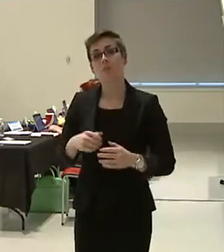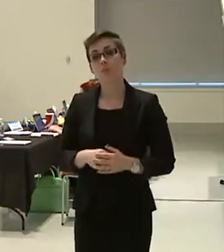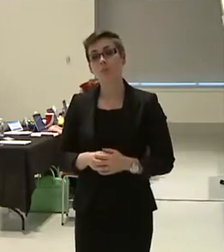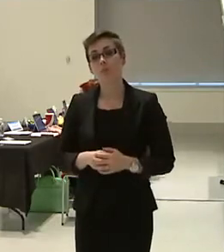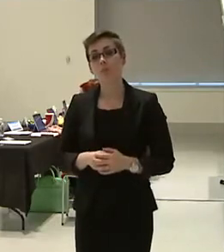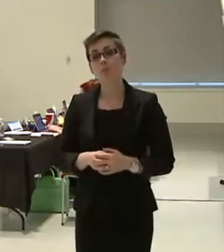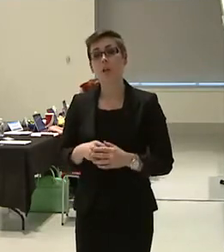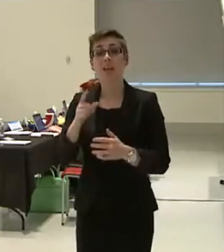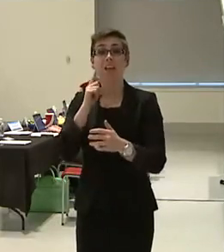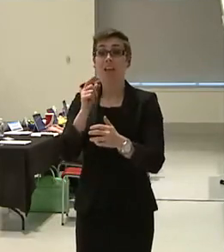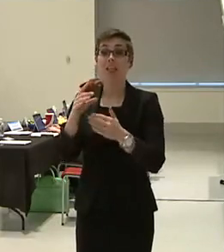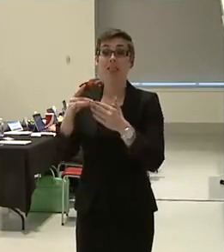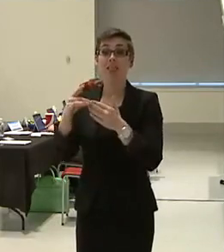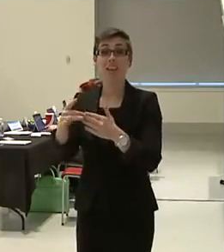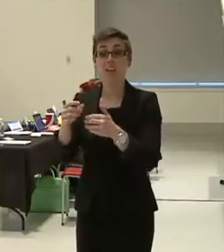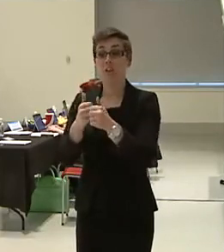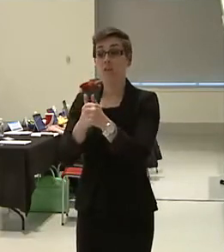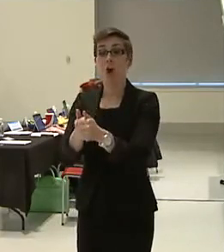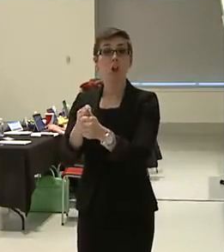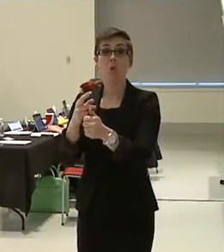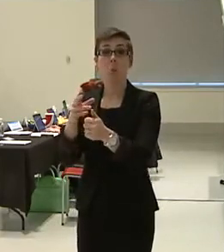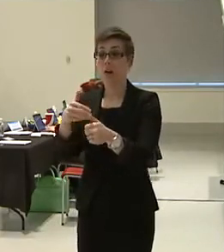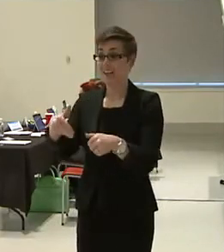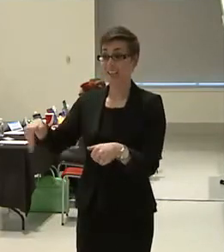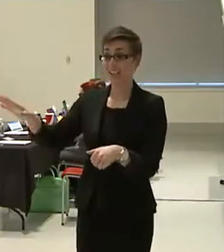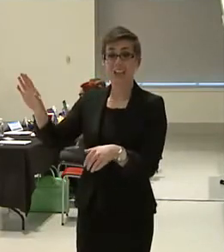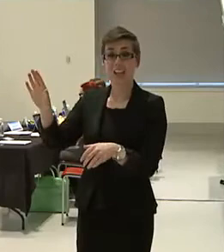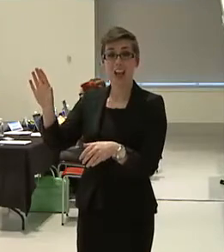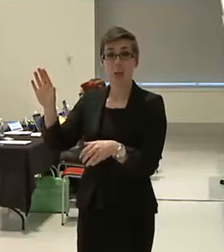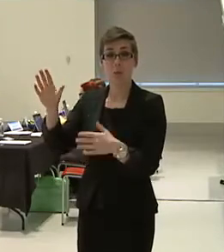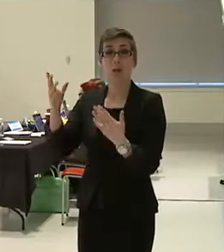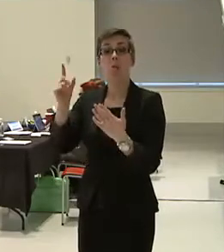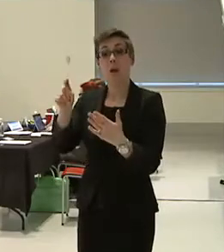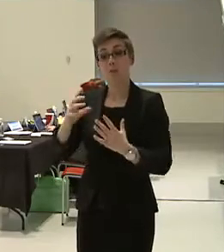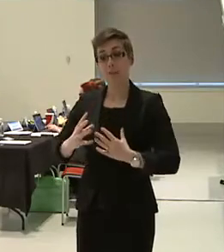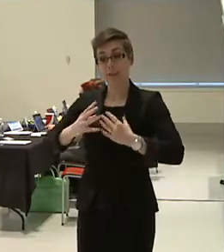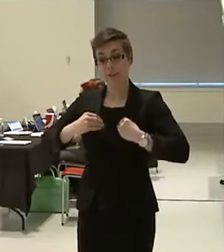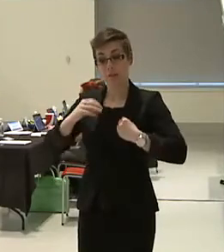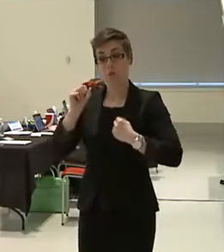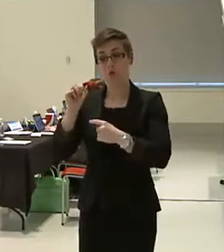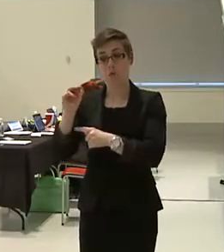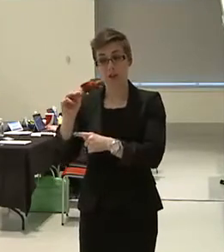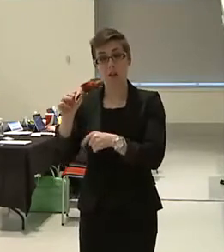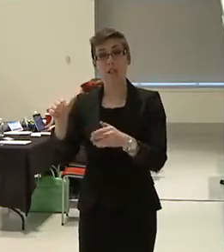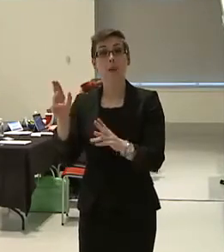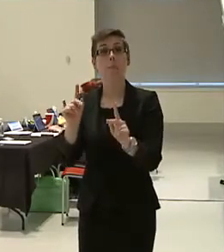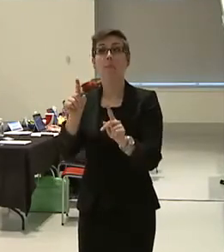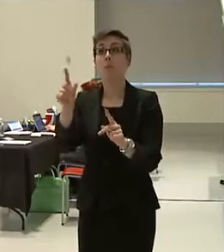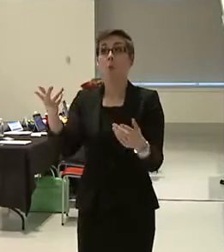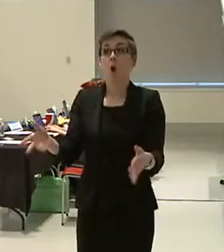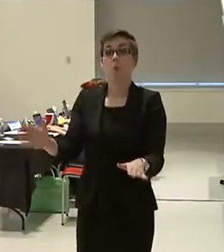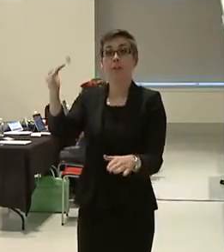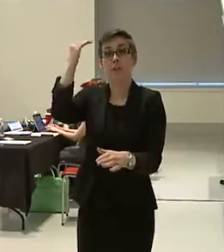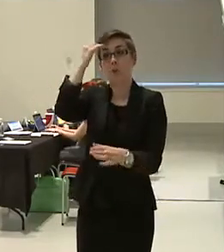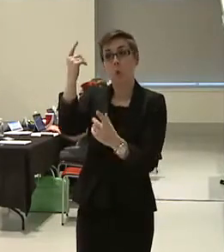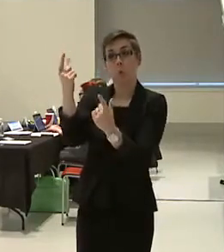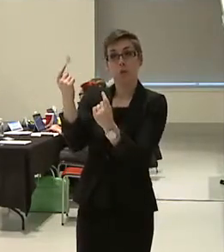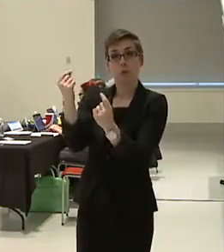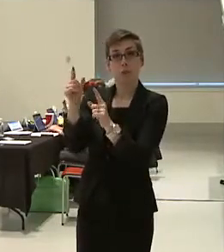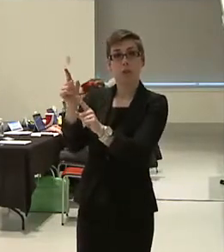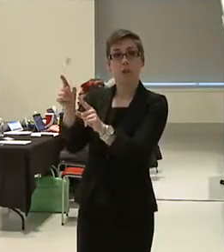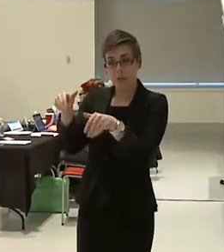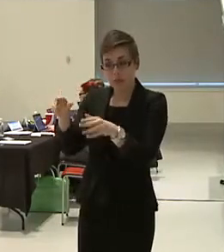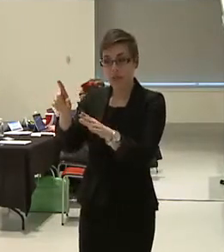out of the way. You have to accept social media. You have to let the people who know what they're doing do it. You have to